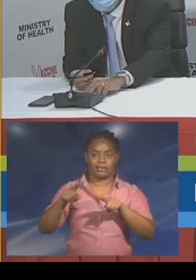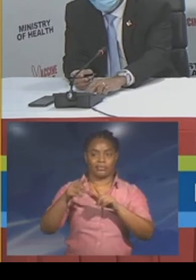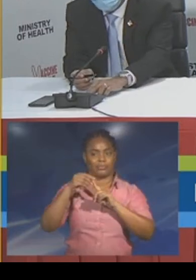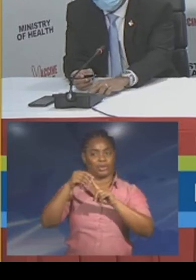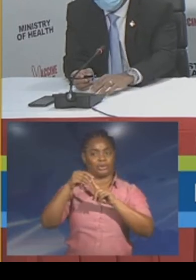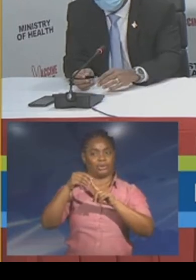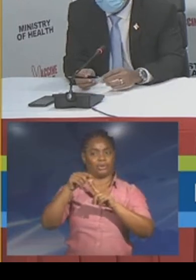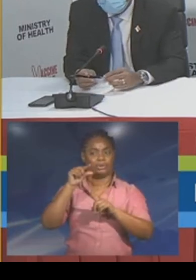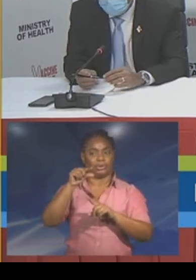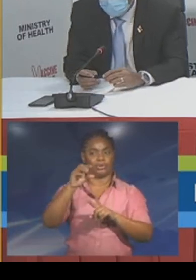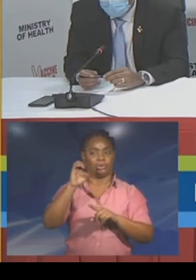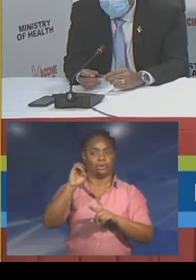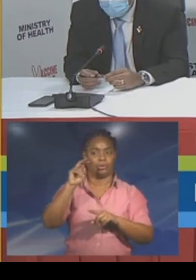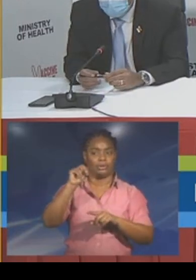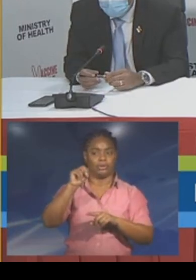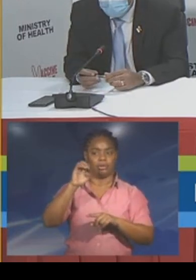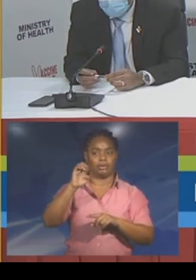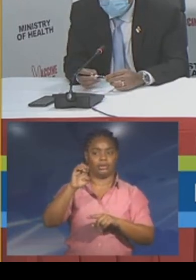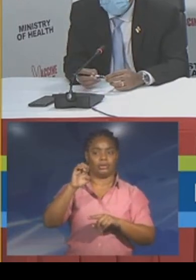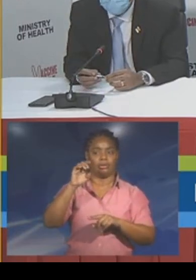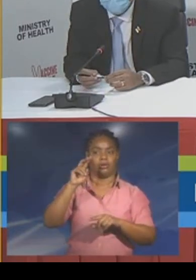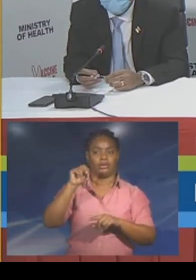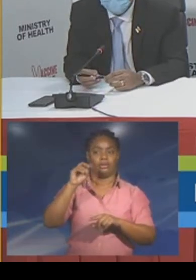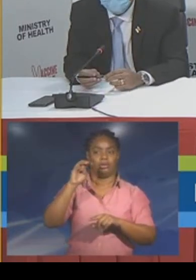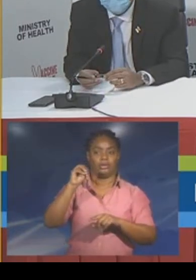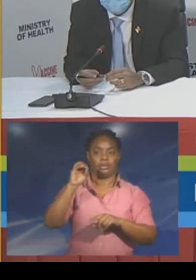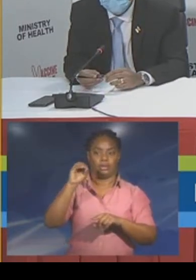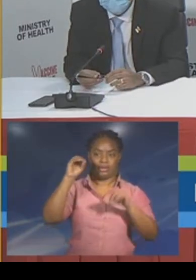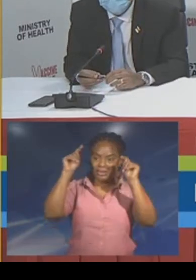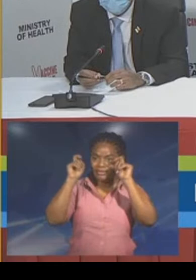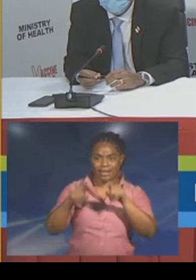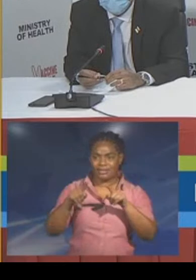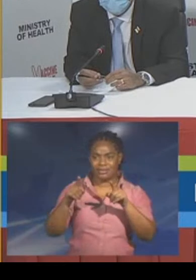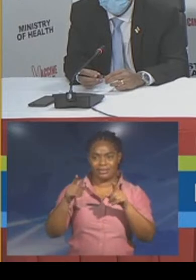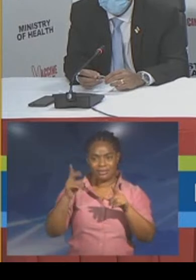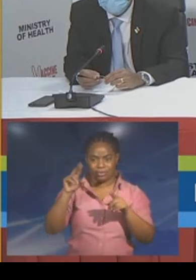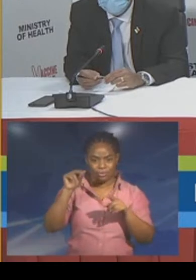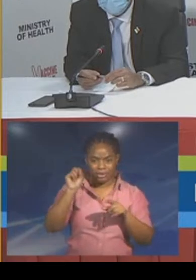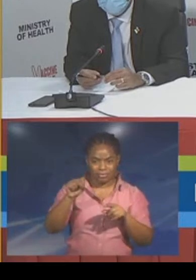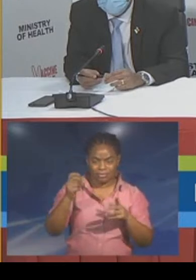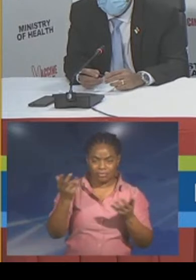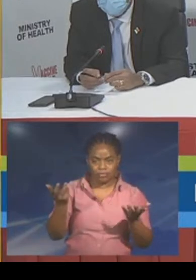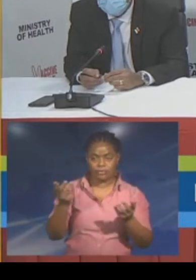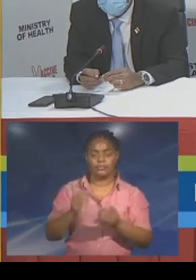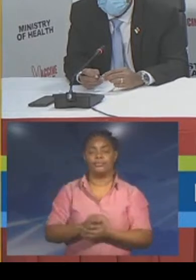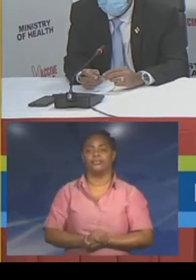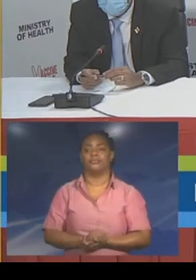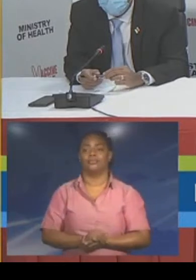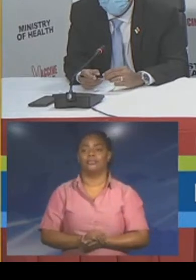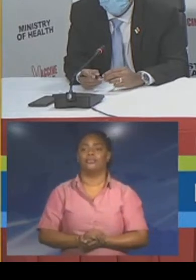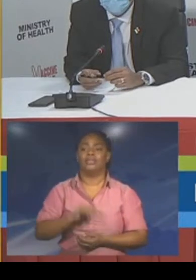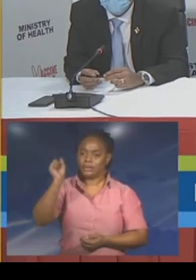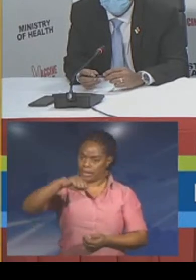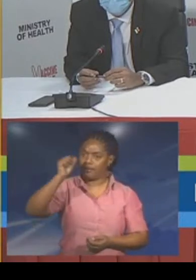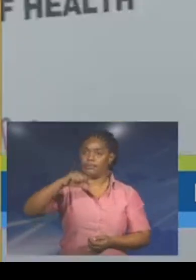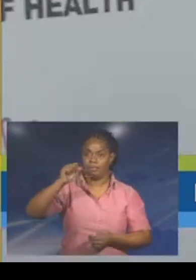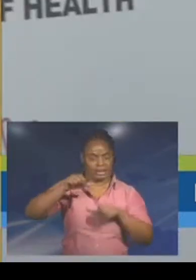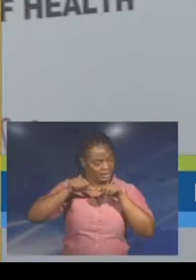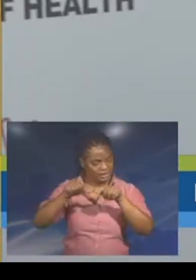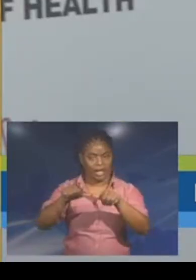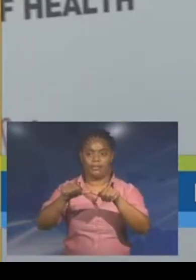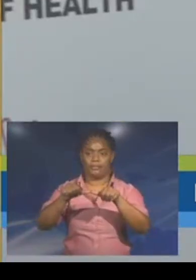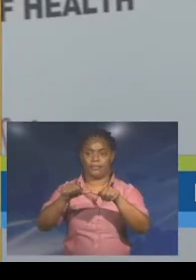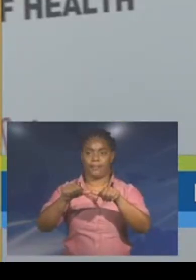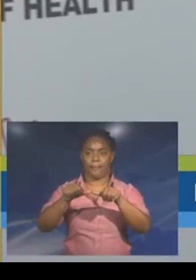you. Yeah, we still are doing genomic sequencing. The last report I would have had was on Friday. We normally get a report